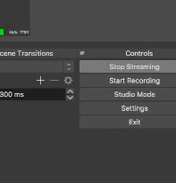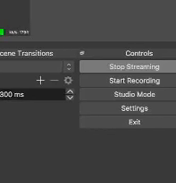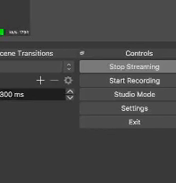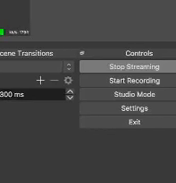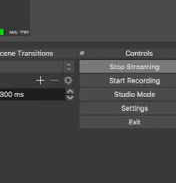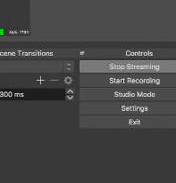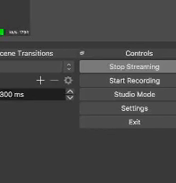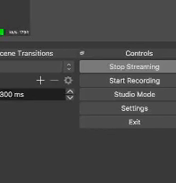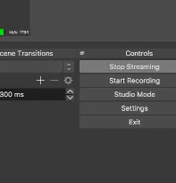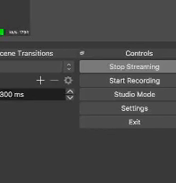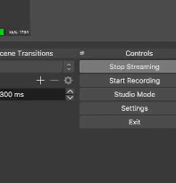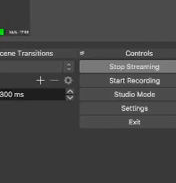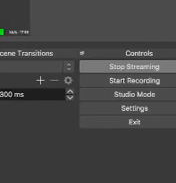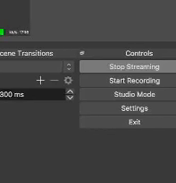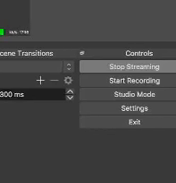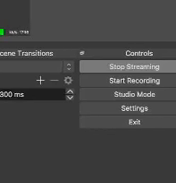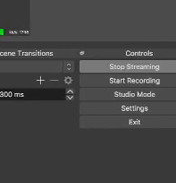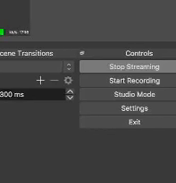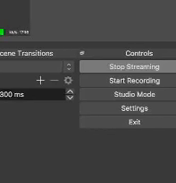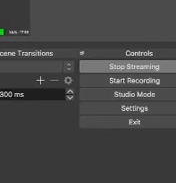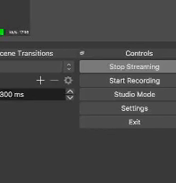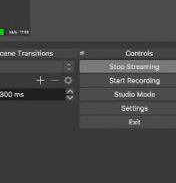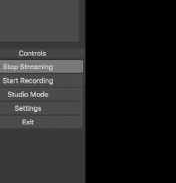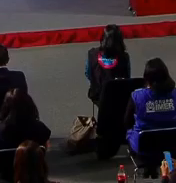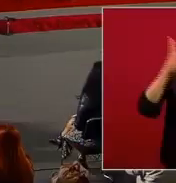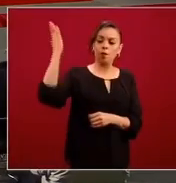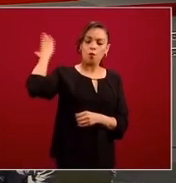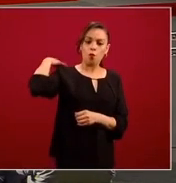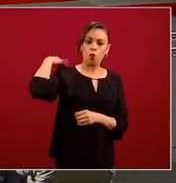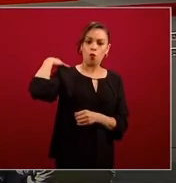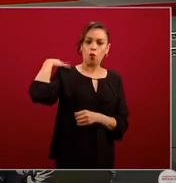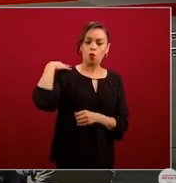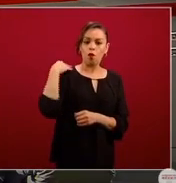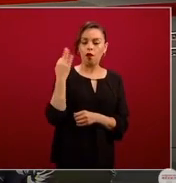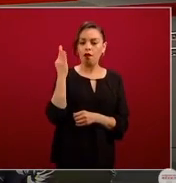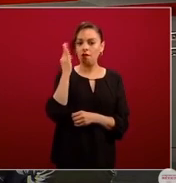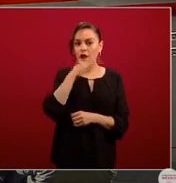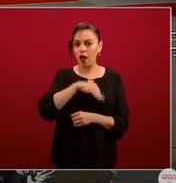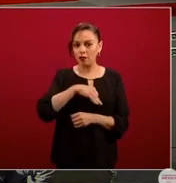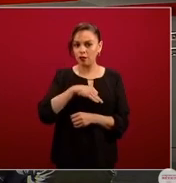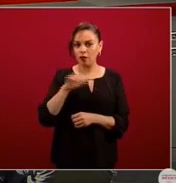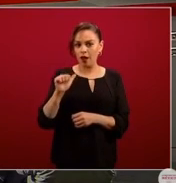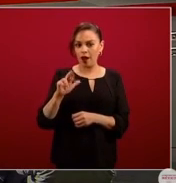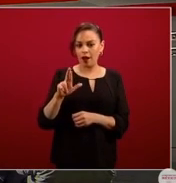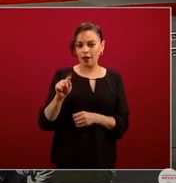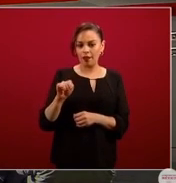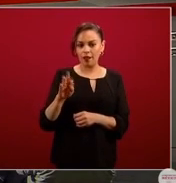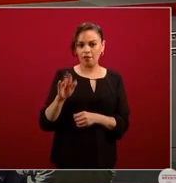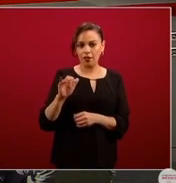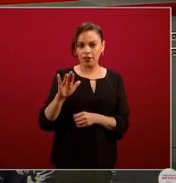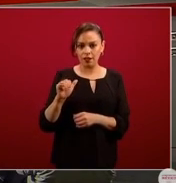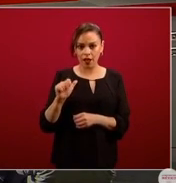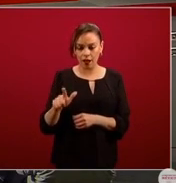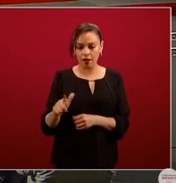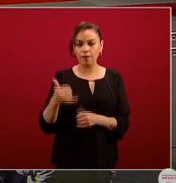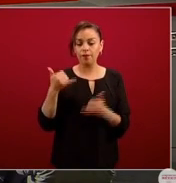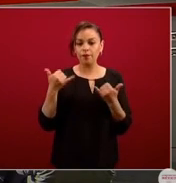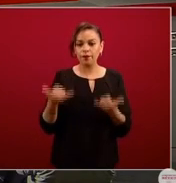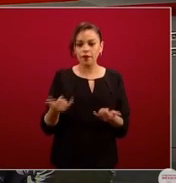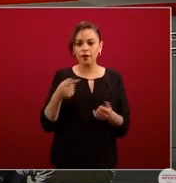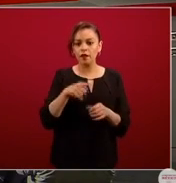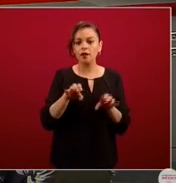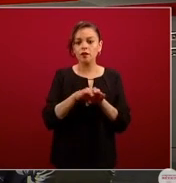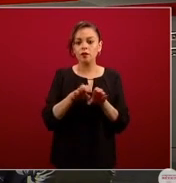parts. Some tests have been done on these, for example, with the iron lung.